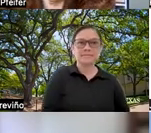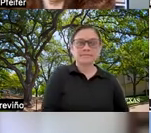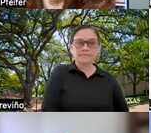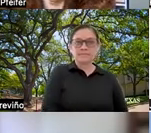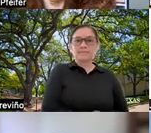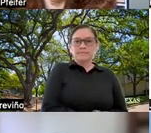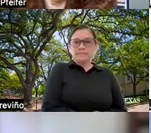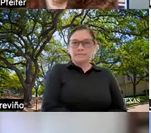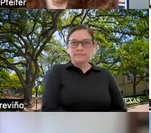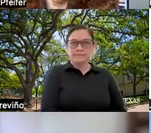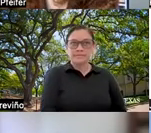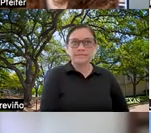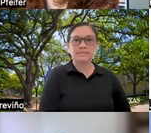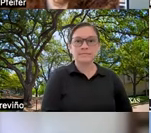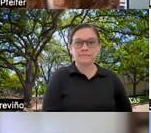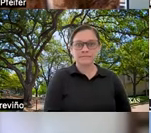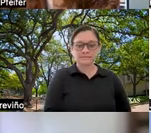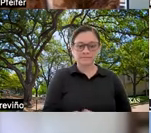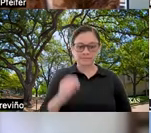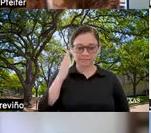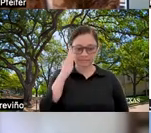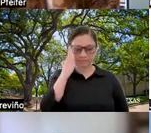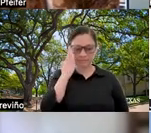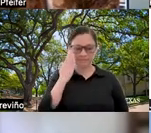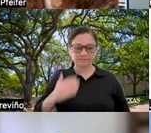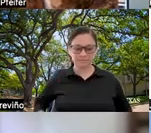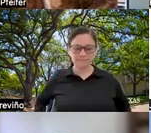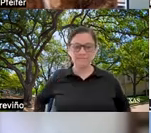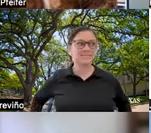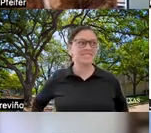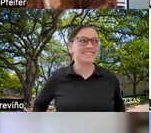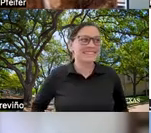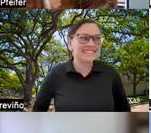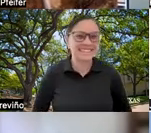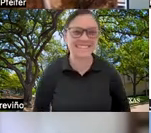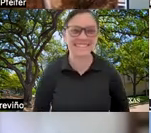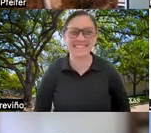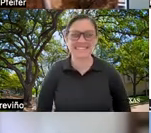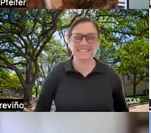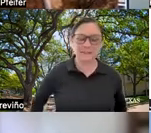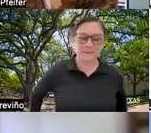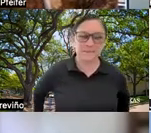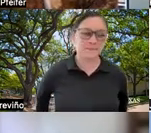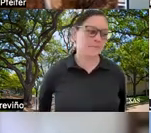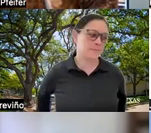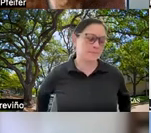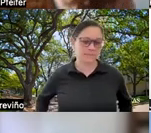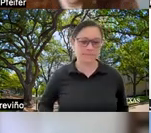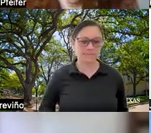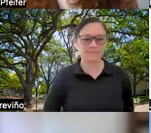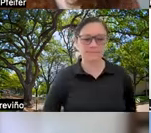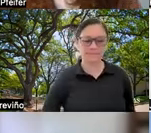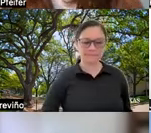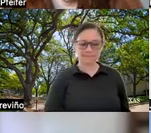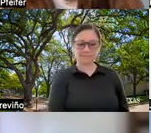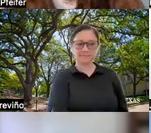hop back over to my slides and introduce you. Speaking of families, we're going to anchor a lot of our discussion today in